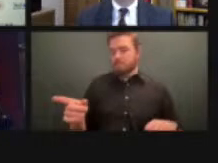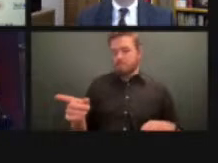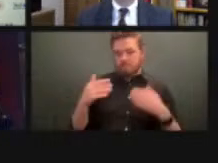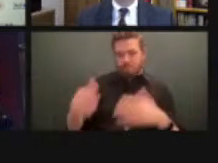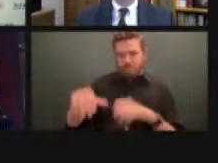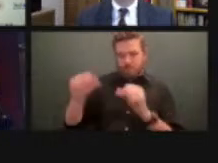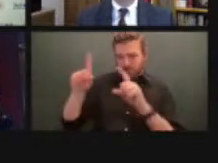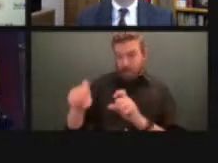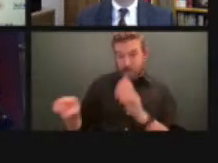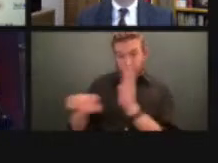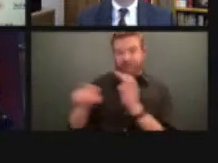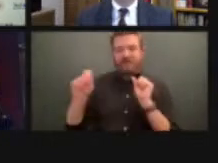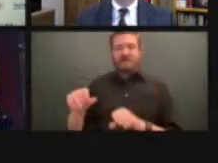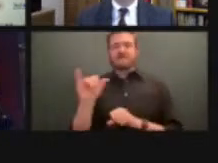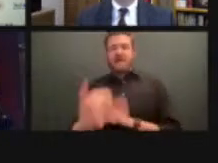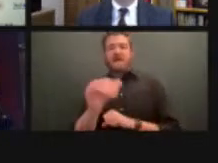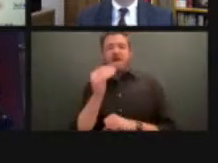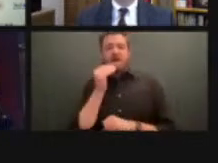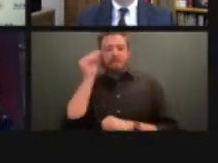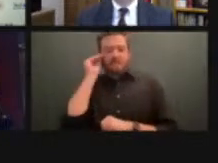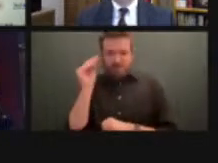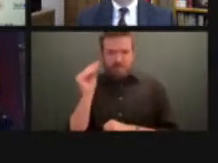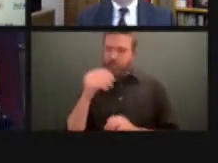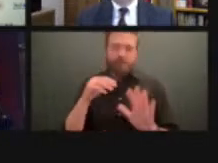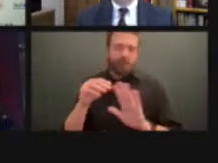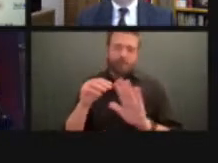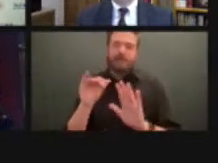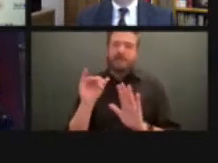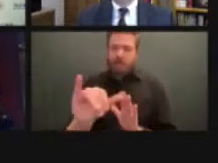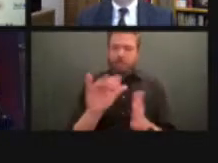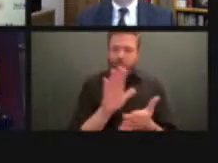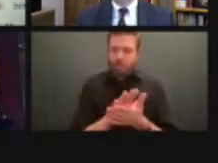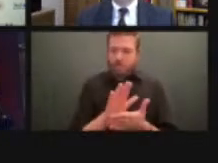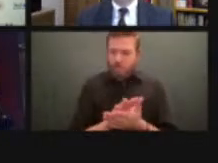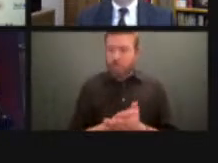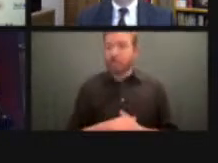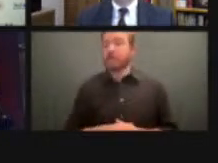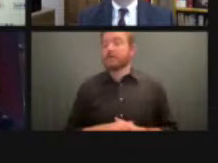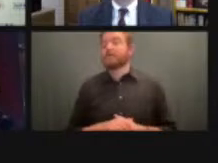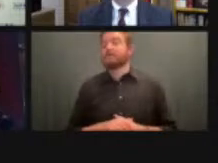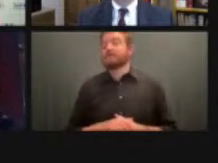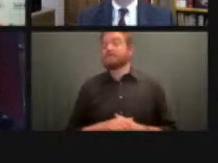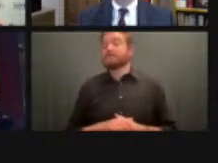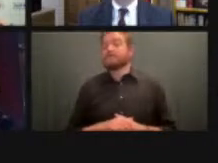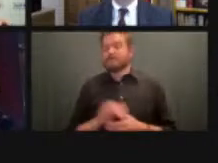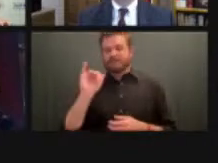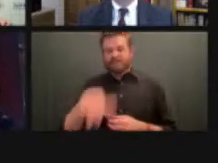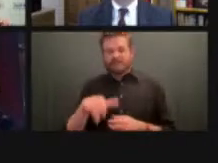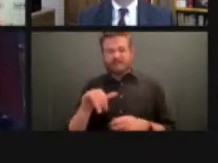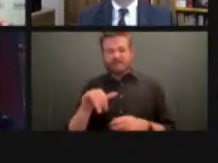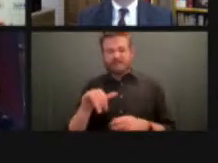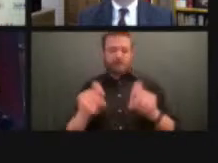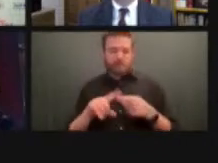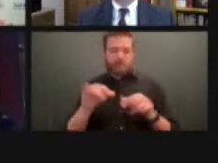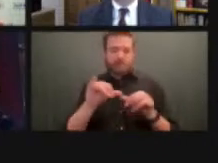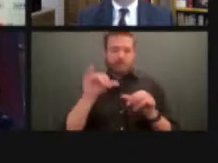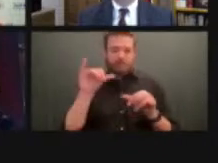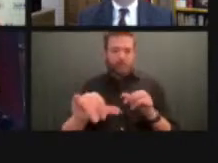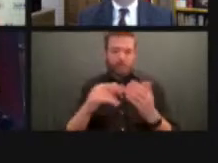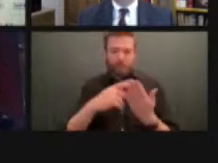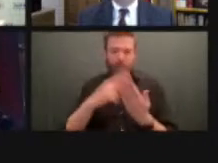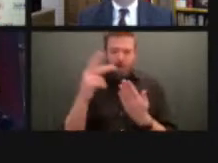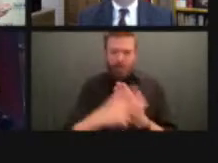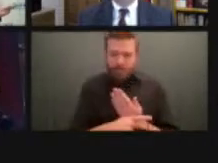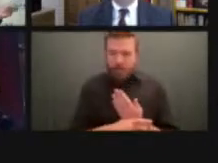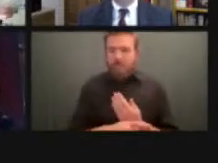test to stay must comply with both testing and masking requirements It should follow all CDC guidance for keeping